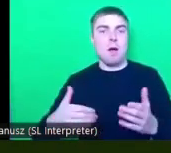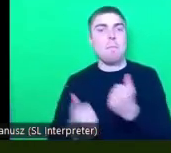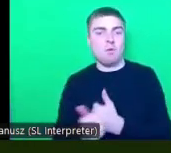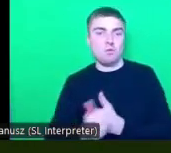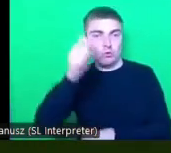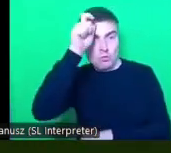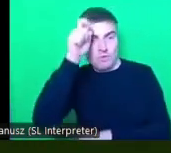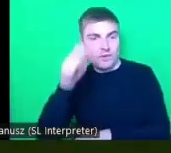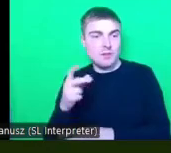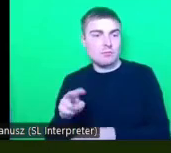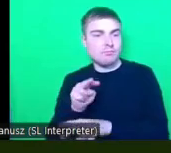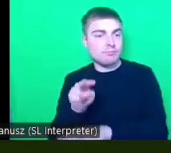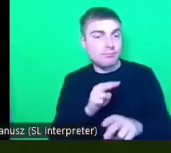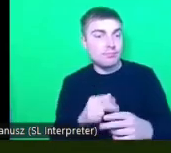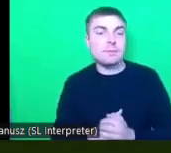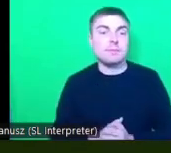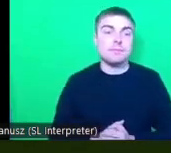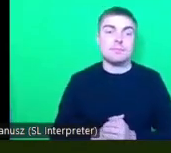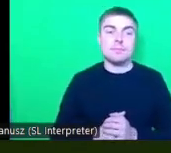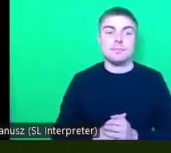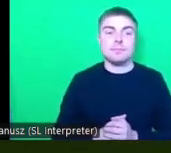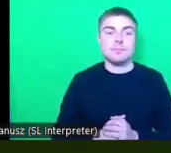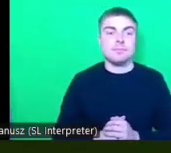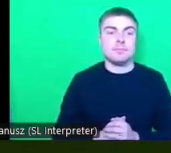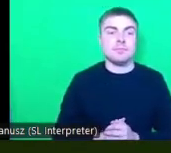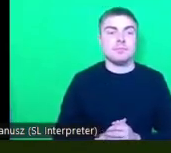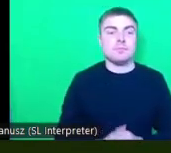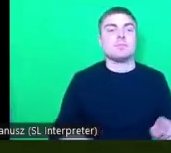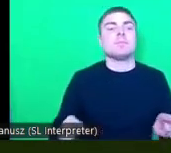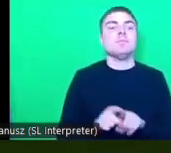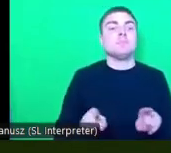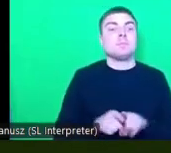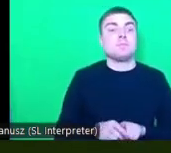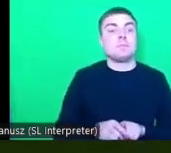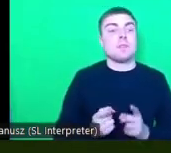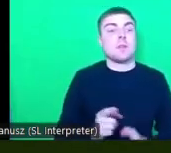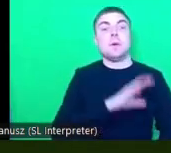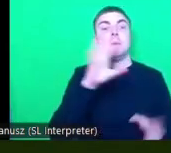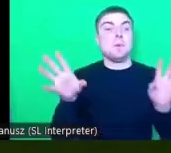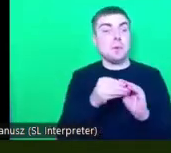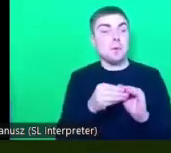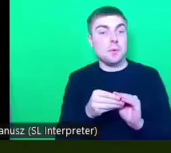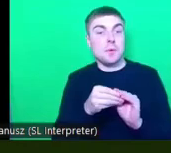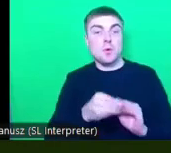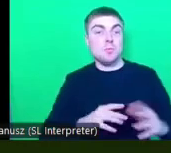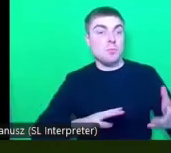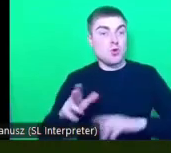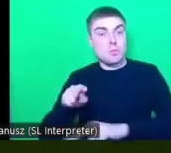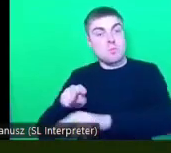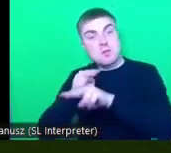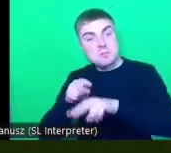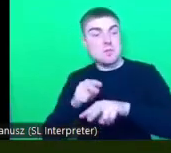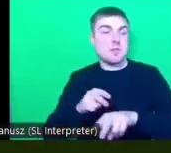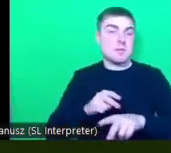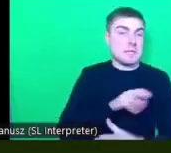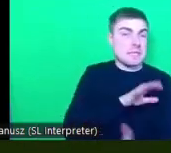it both for the total harvest, but also reduce the harvest on adult females. And that is also,